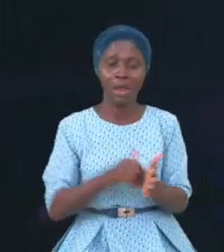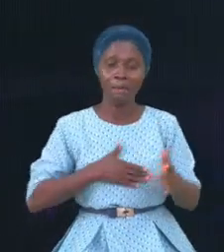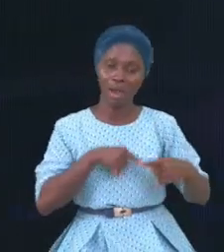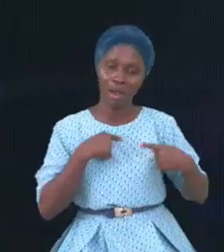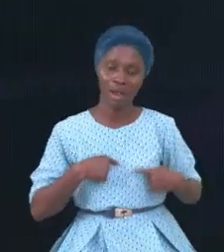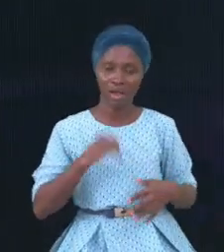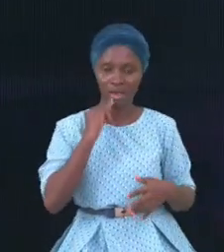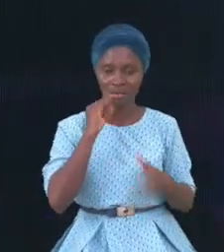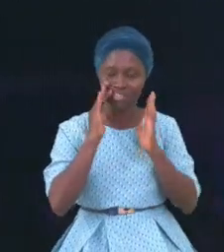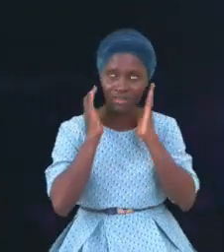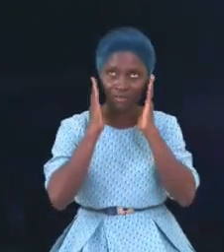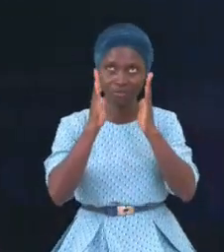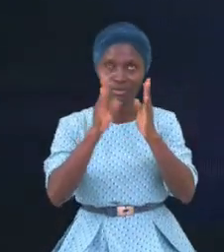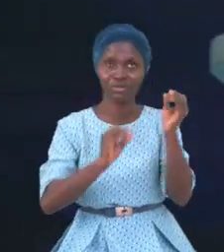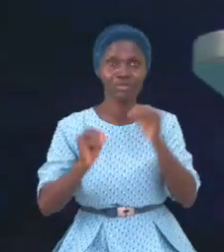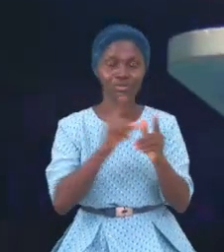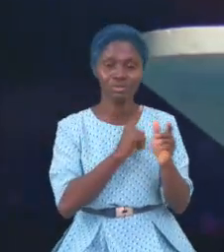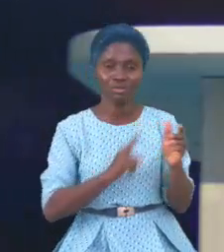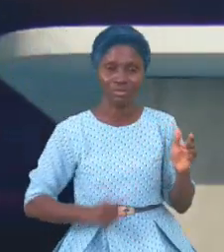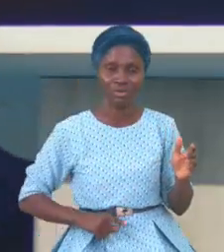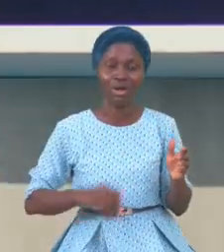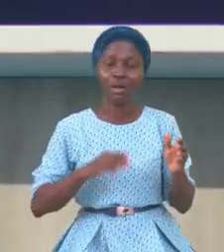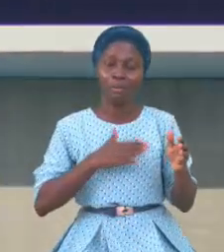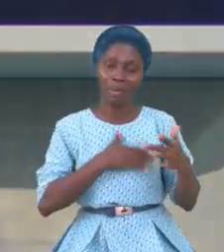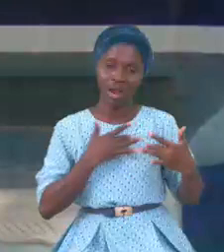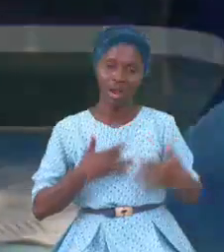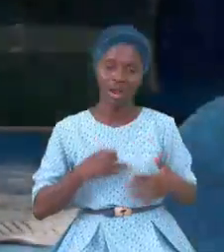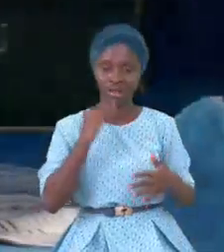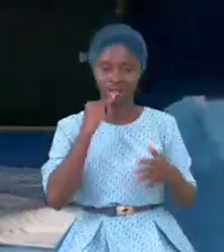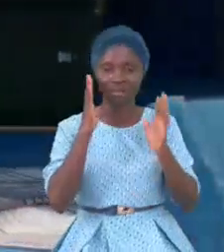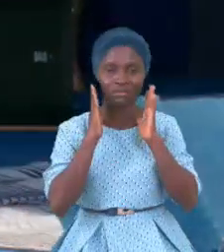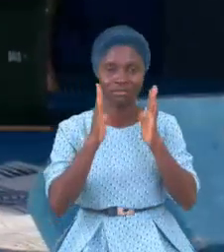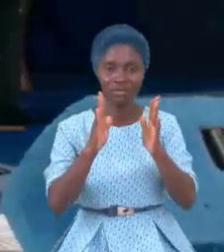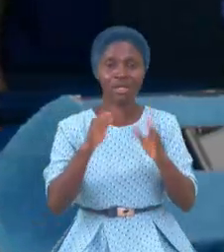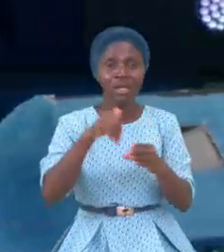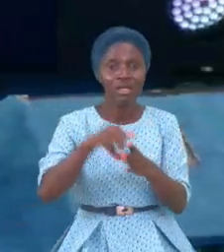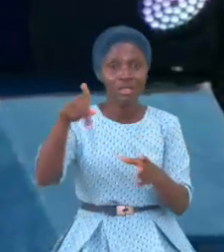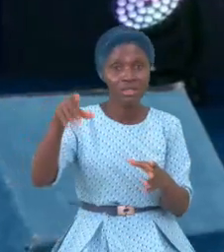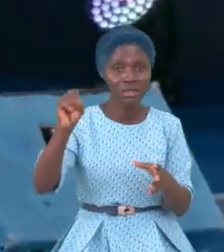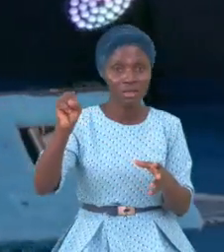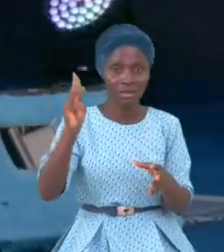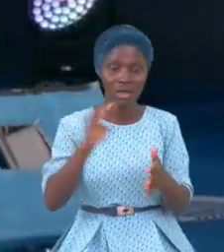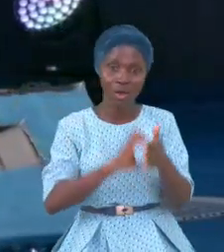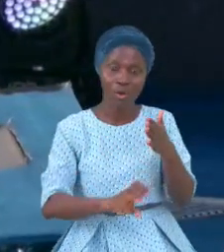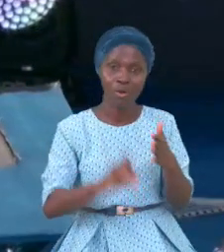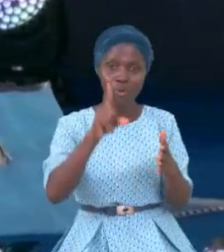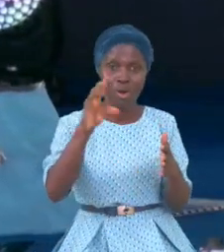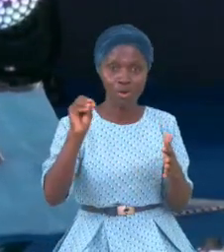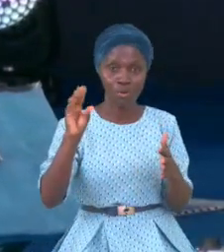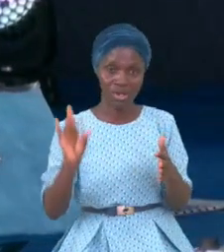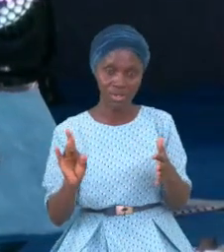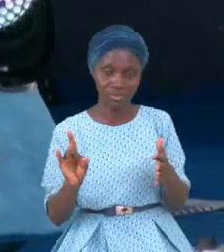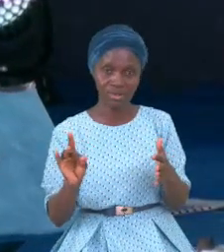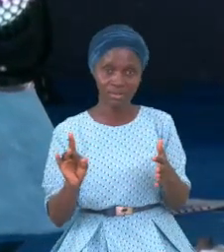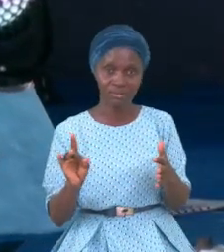oh God. My heart is fixed. Look at Psalm 108. We're looking at verse 1. Psalm 108,